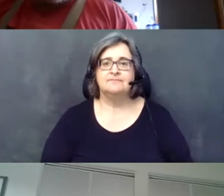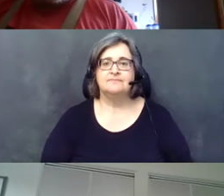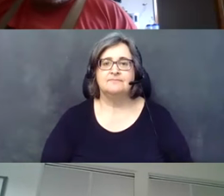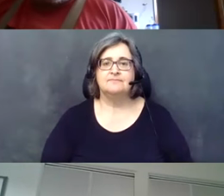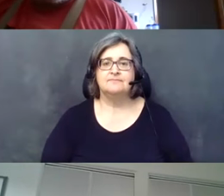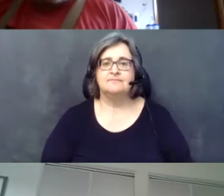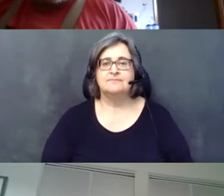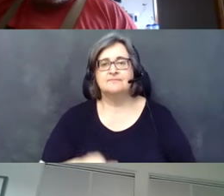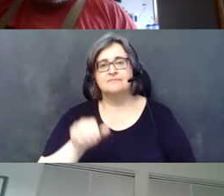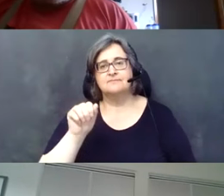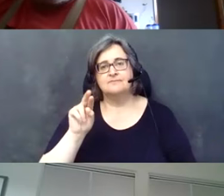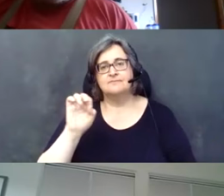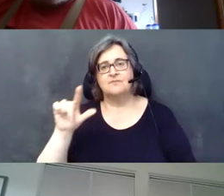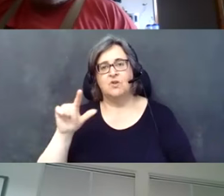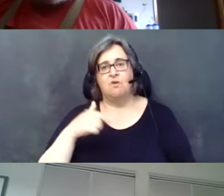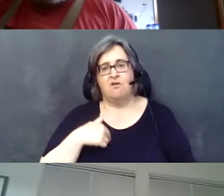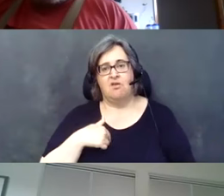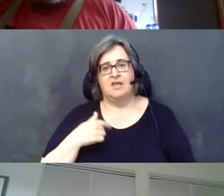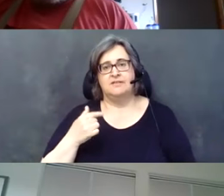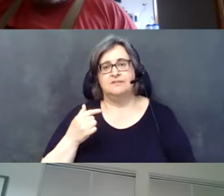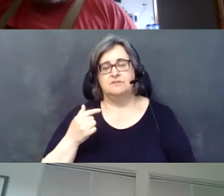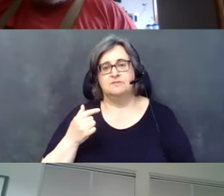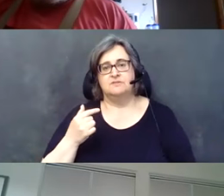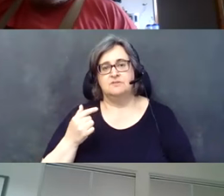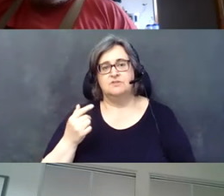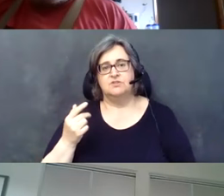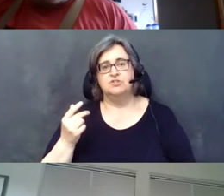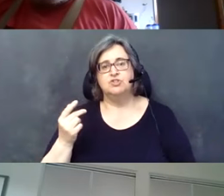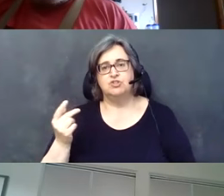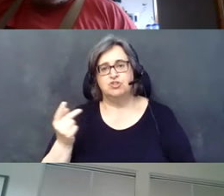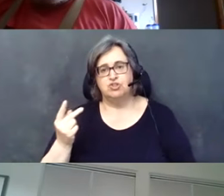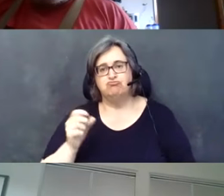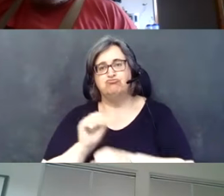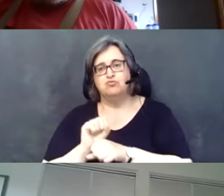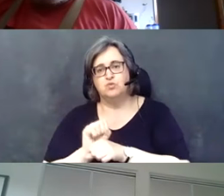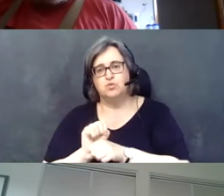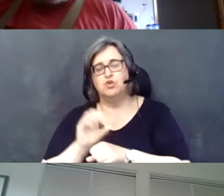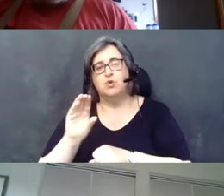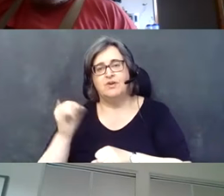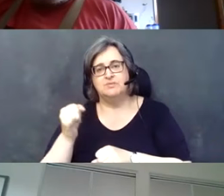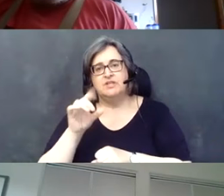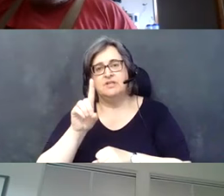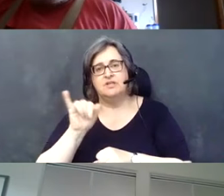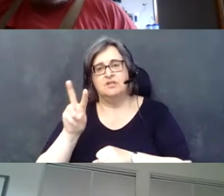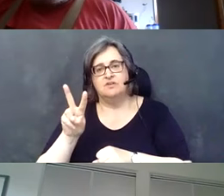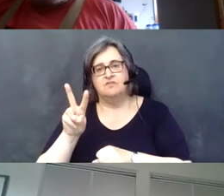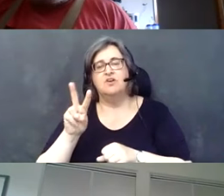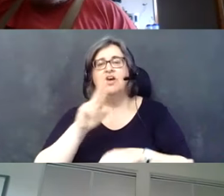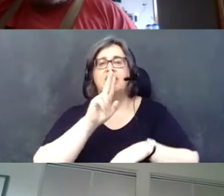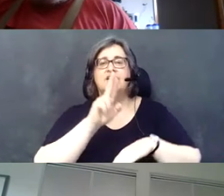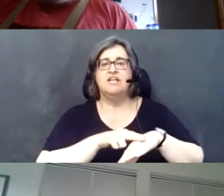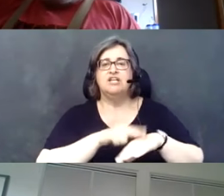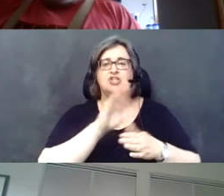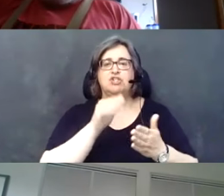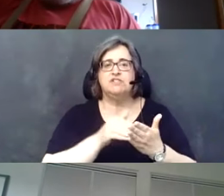Now, Ariel and I, for the Arc of the United States, we work in the criminal justice division called the National Center on Criminal